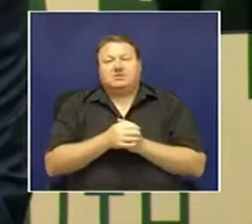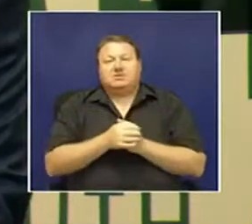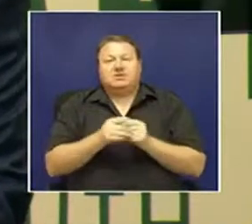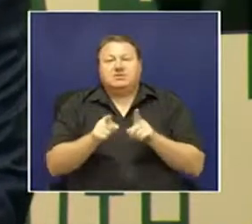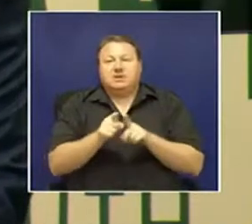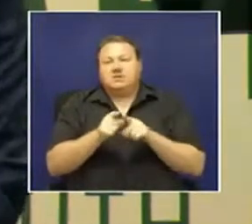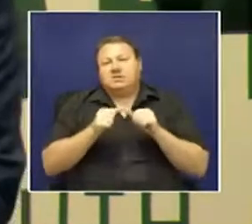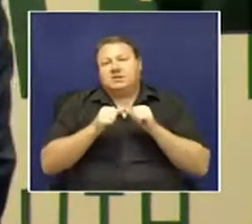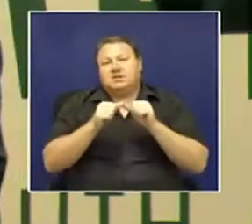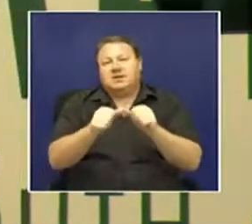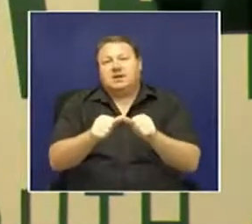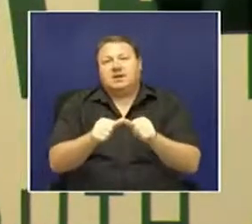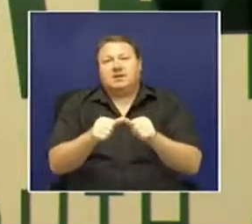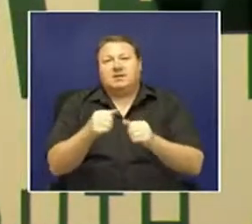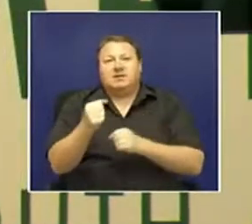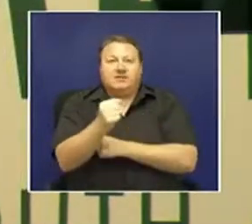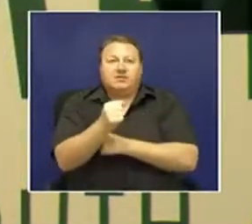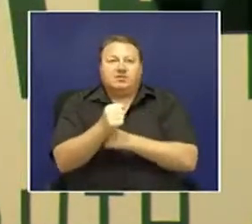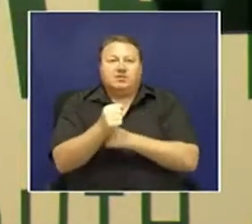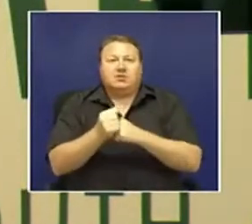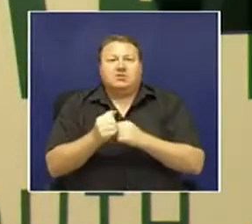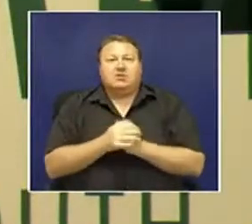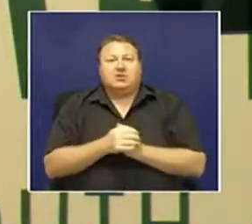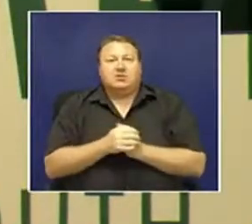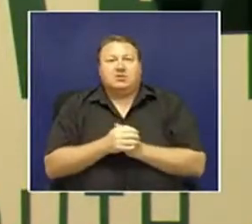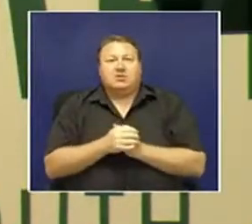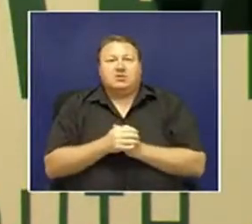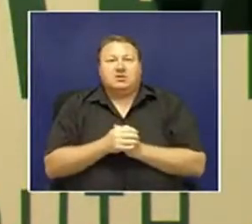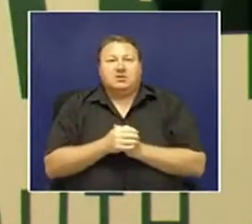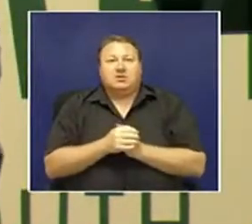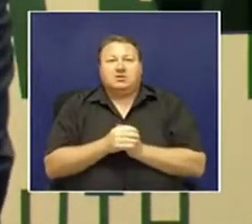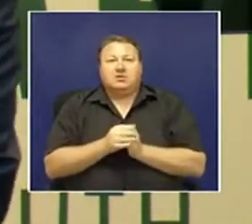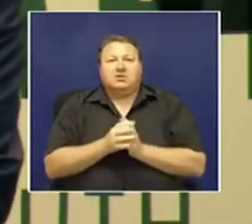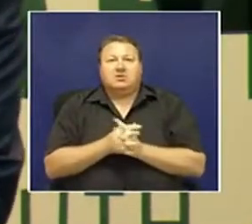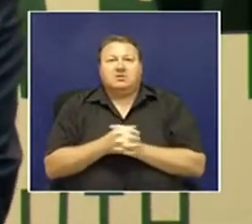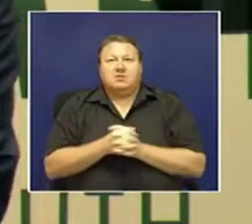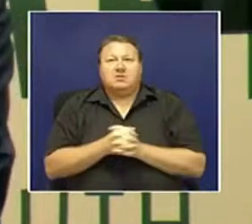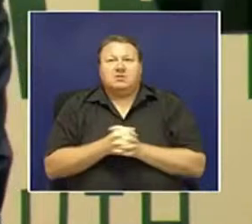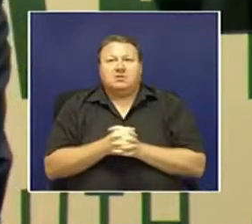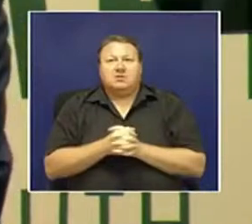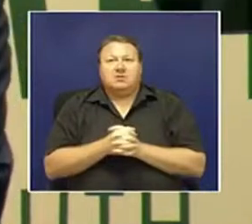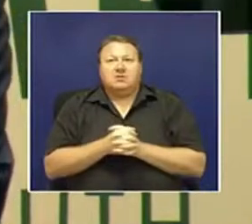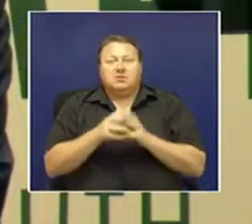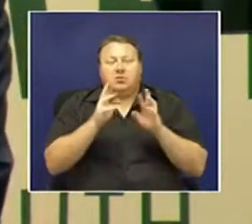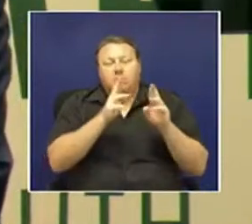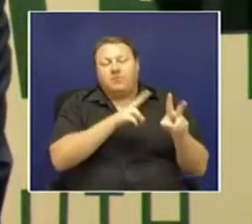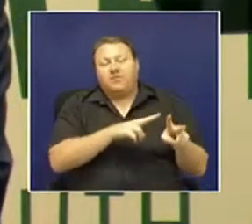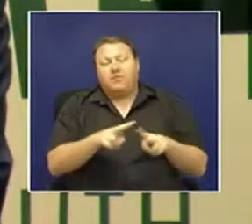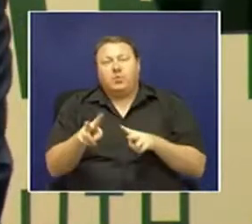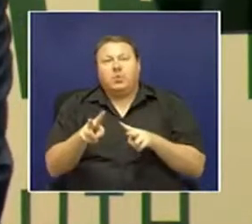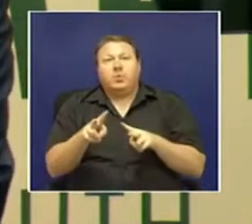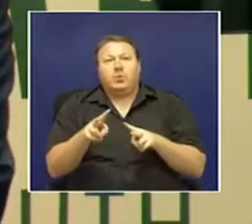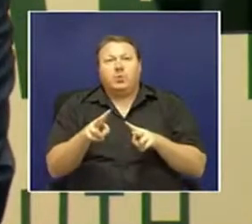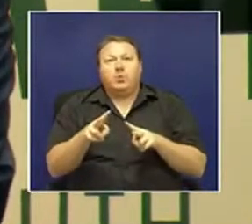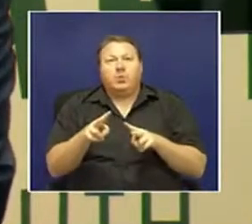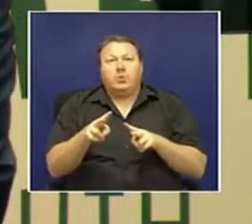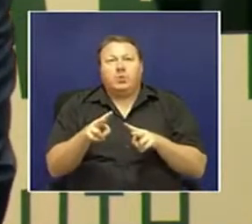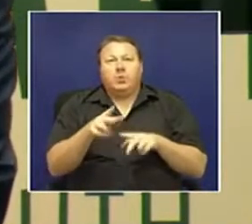Further structural reforms are underway, including a comprehensive review of the local government fiscal